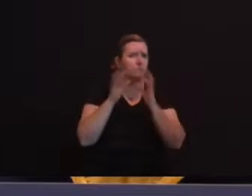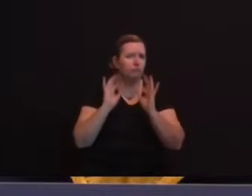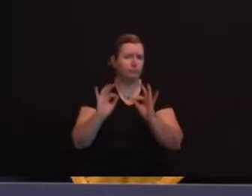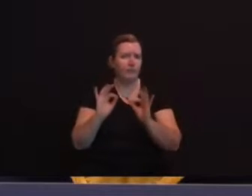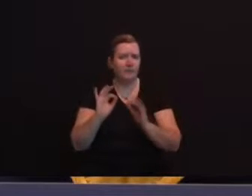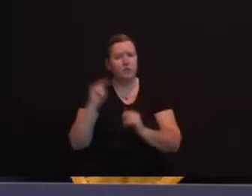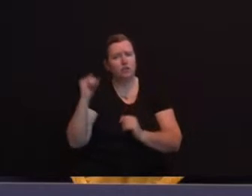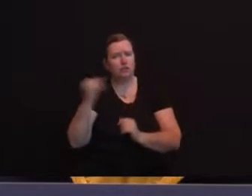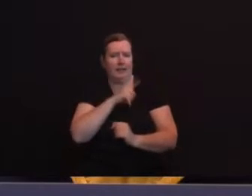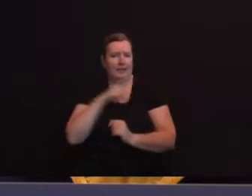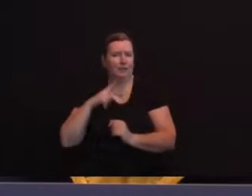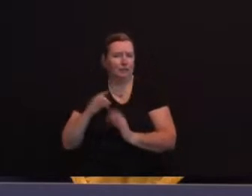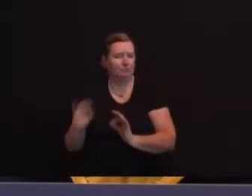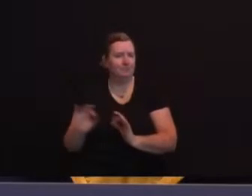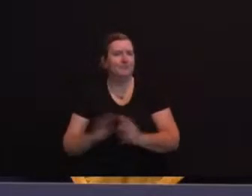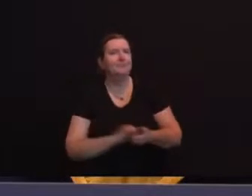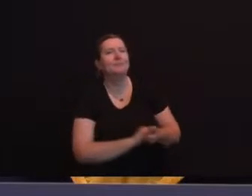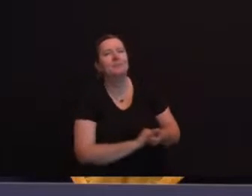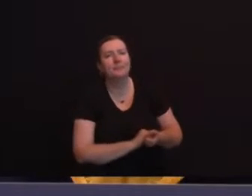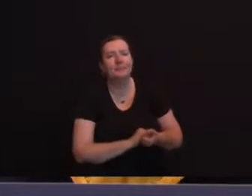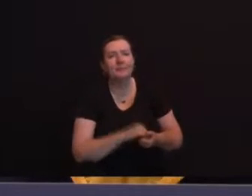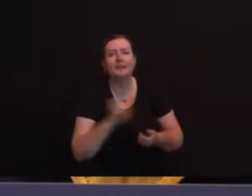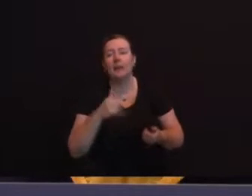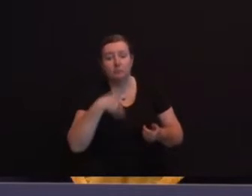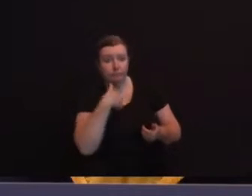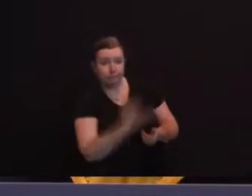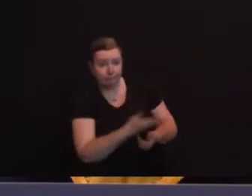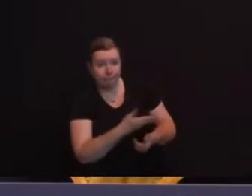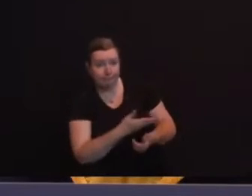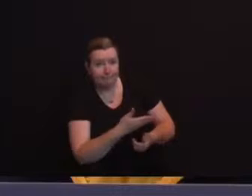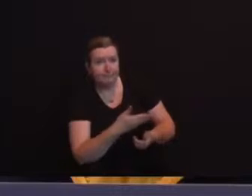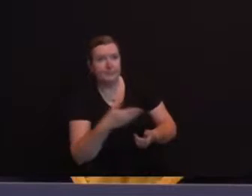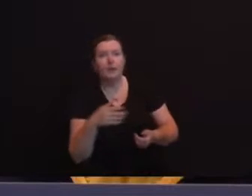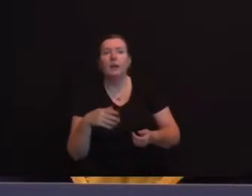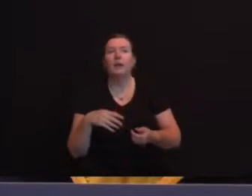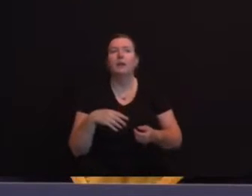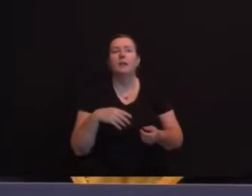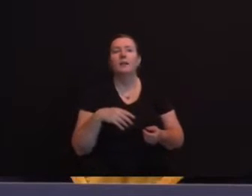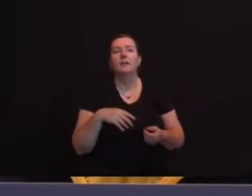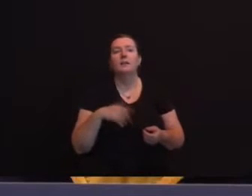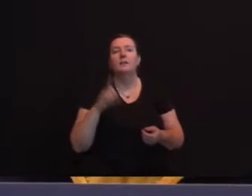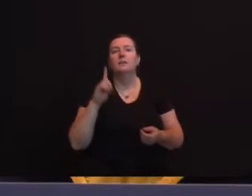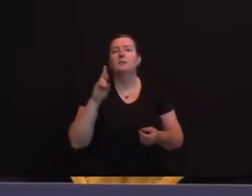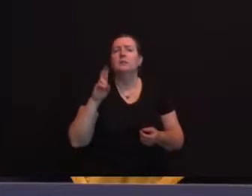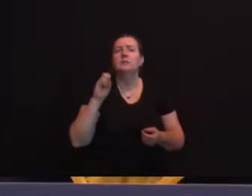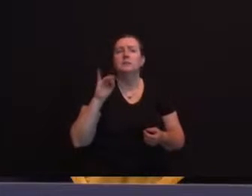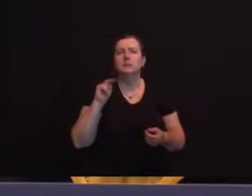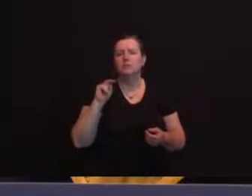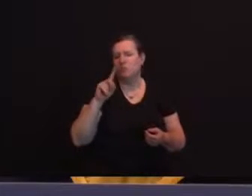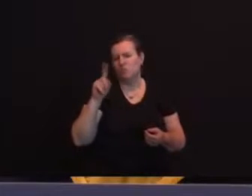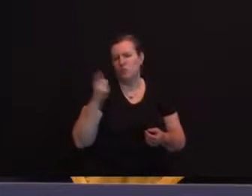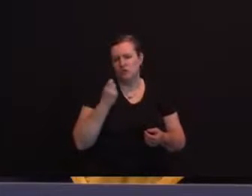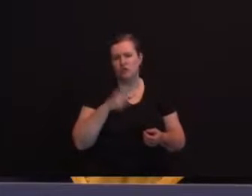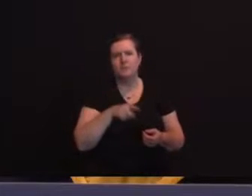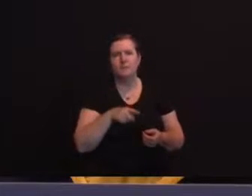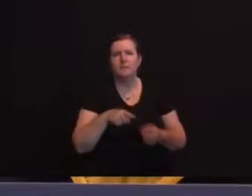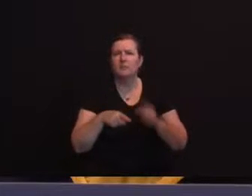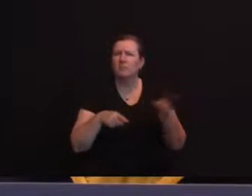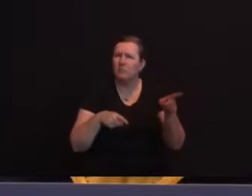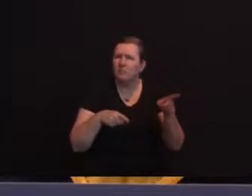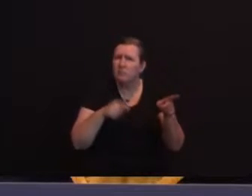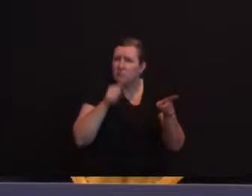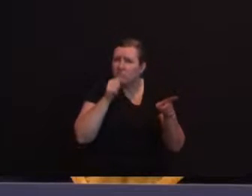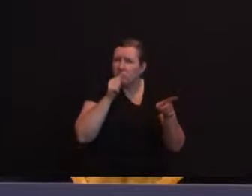long last, good afternoon. Good afternoon. Just following up with one of Dustin's questions. I mean, you've acknowledged that private indoor gatherings are